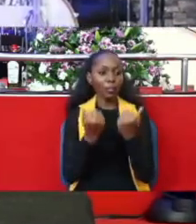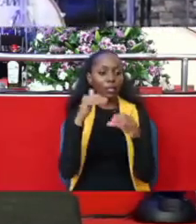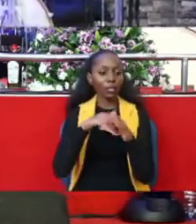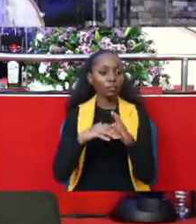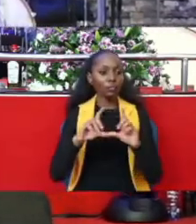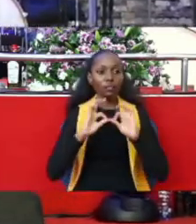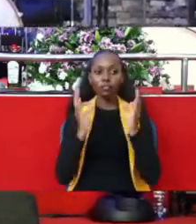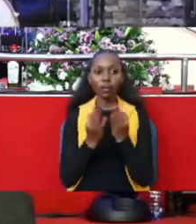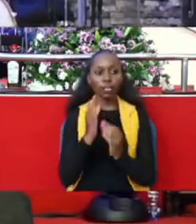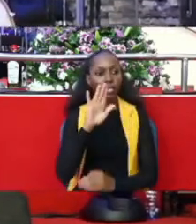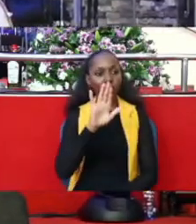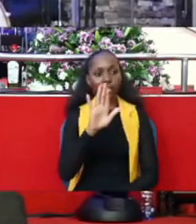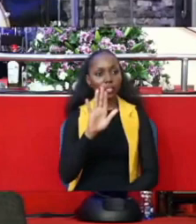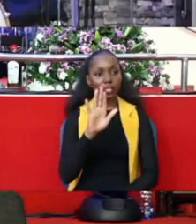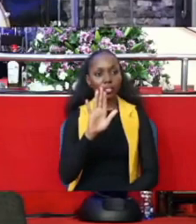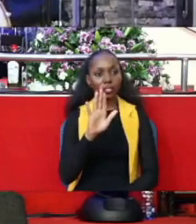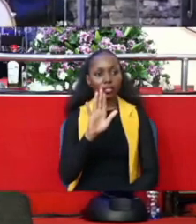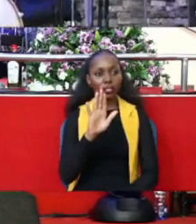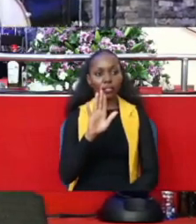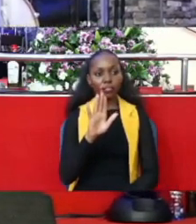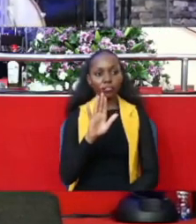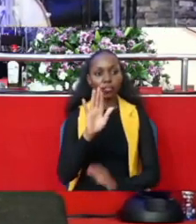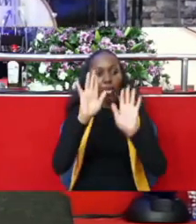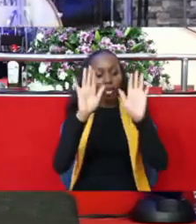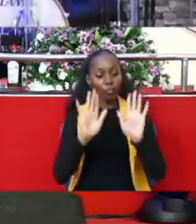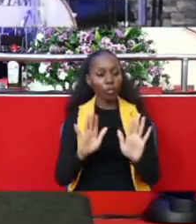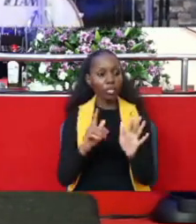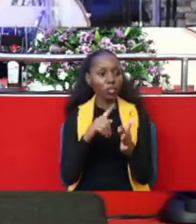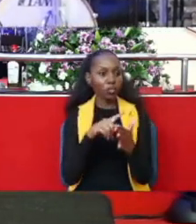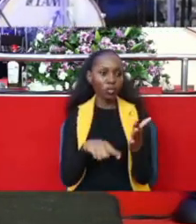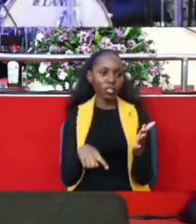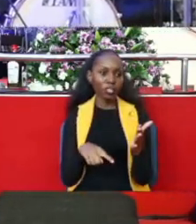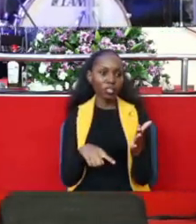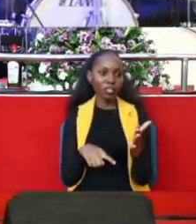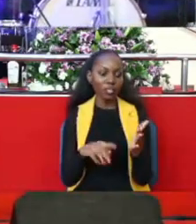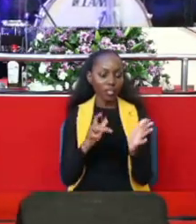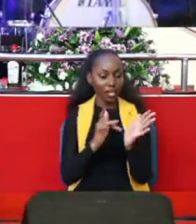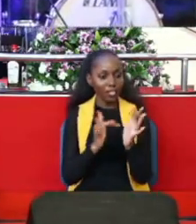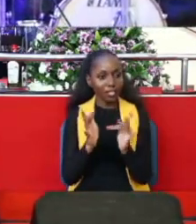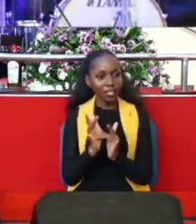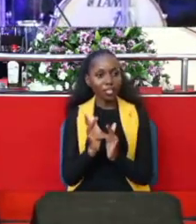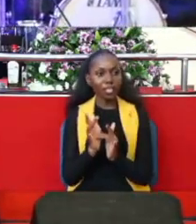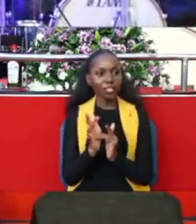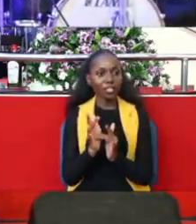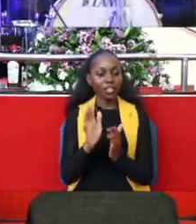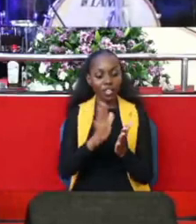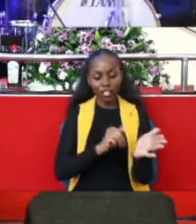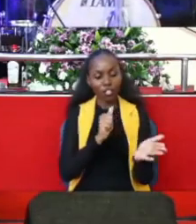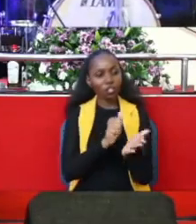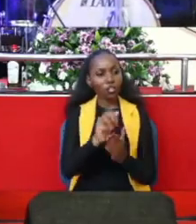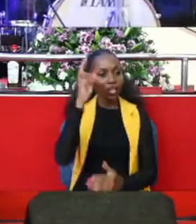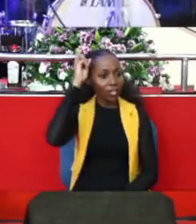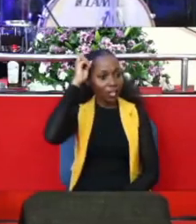step right into your world by walking in power and authority because Jesus already did it for